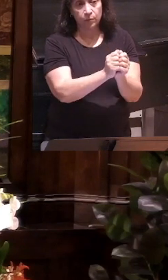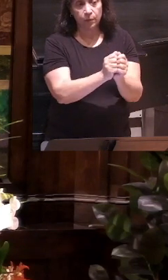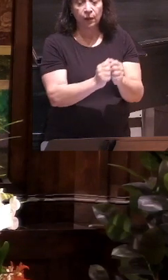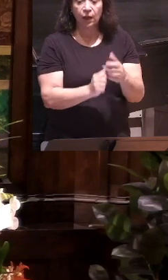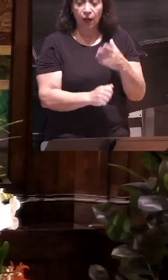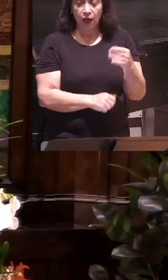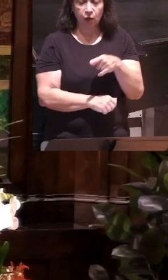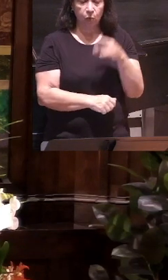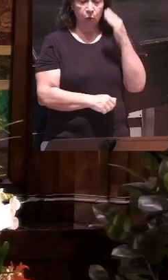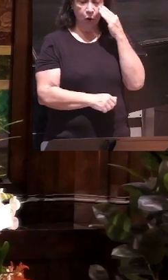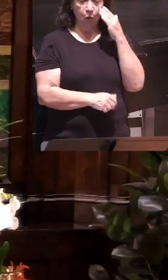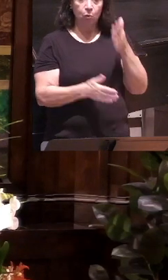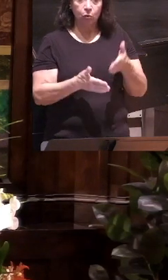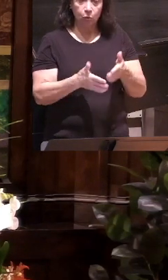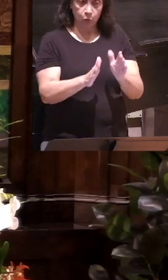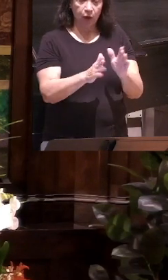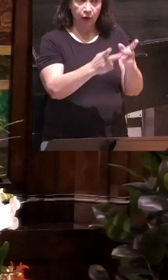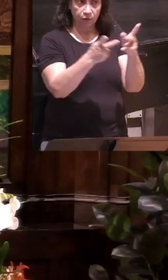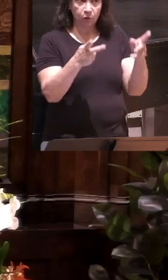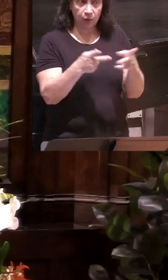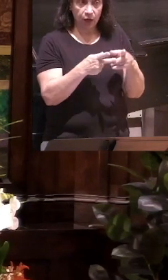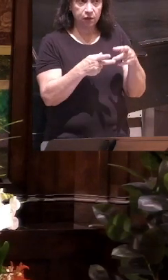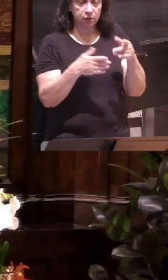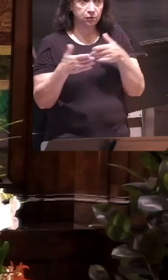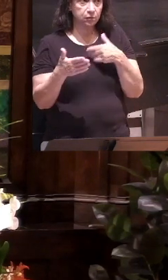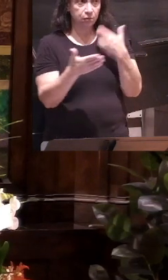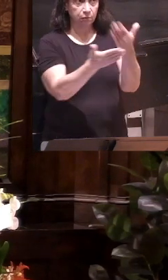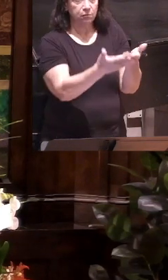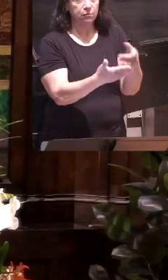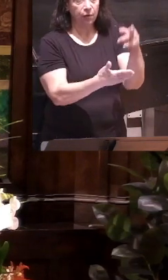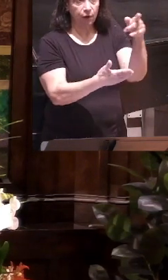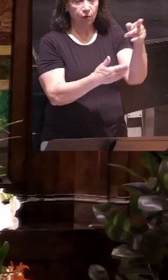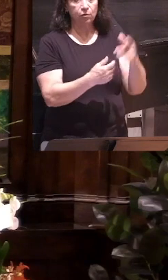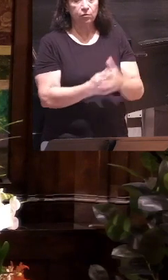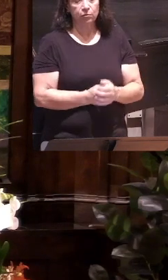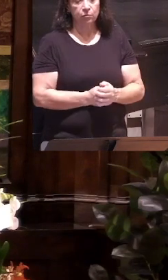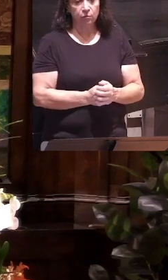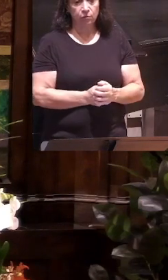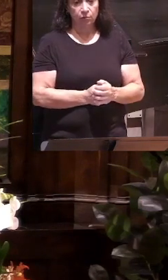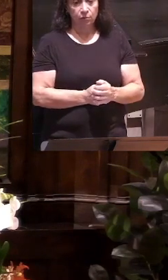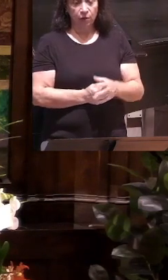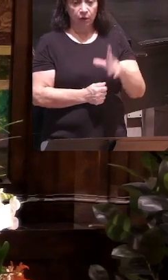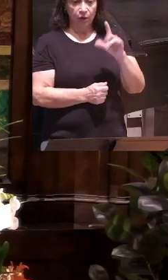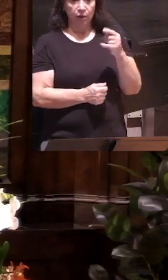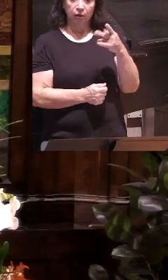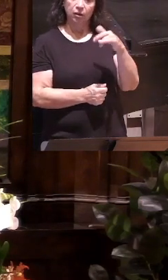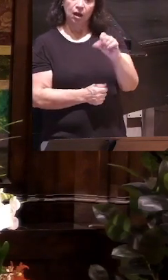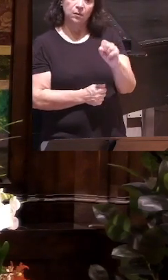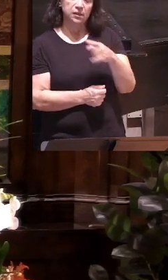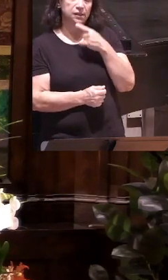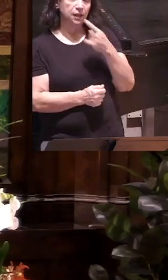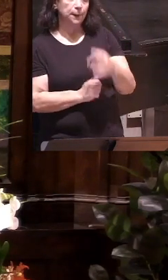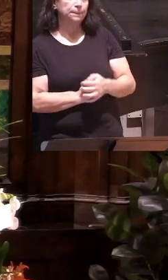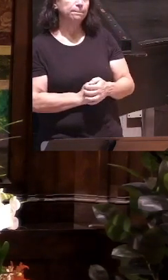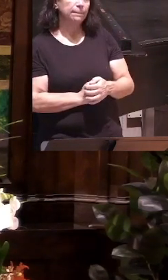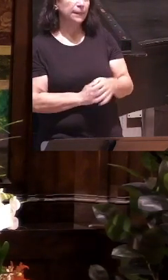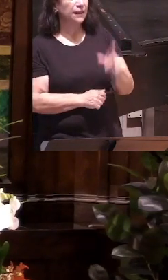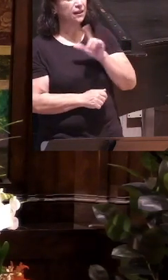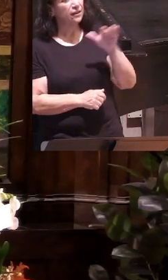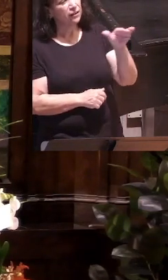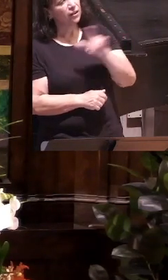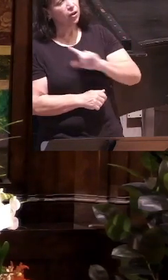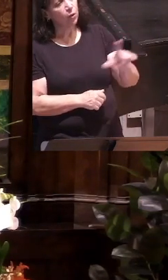And you know the way of the place where I am going. Thomas said to him,